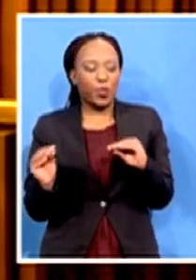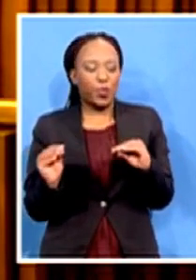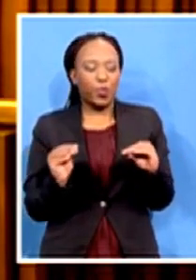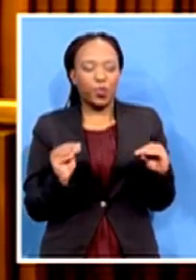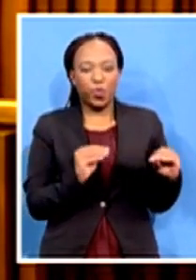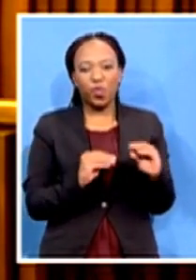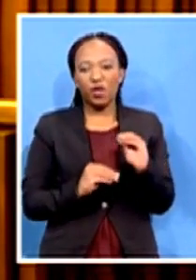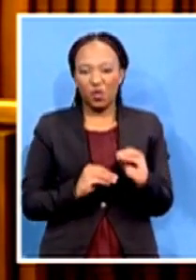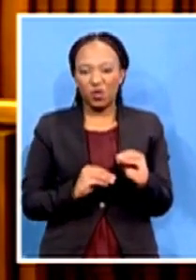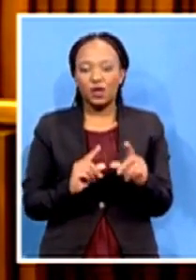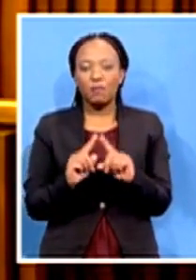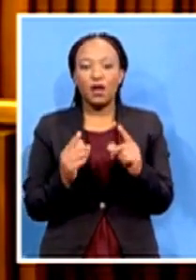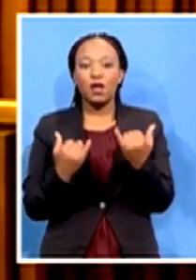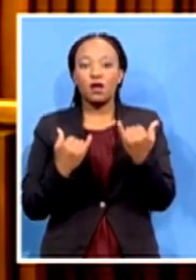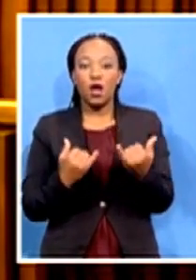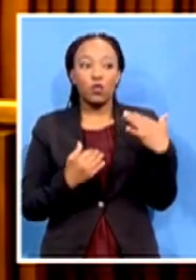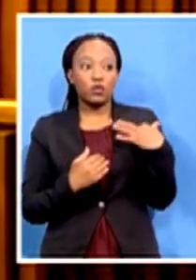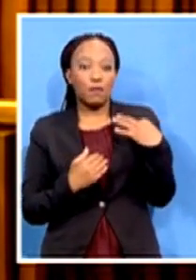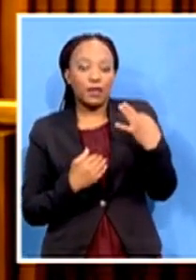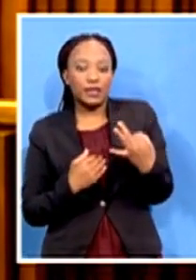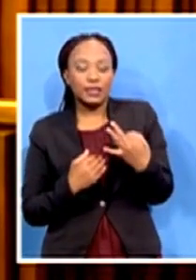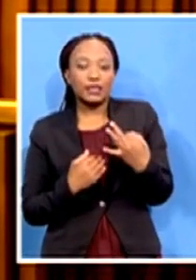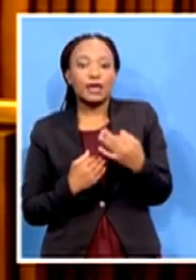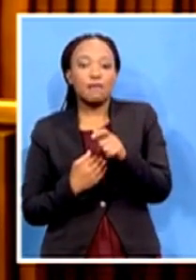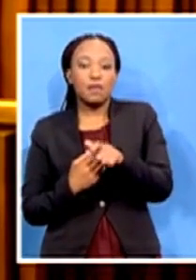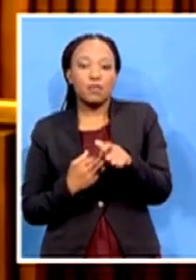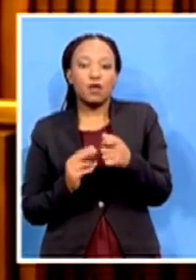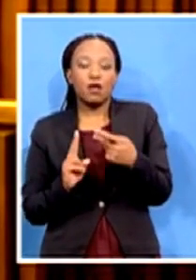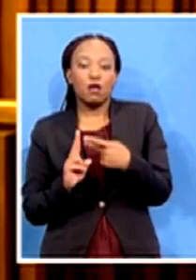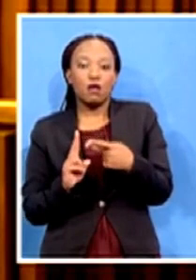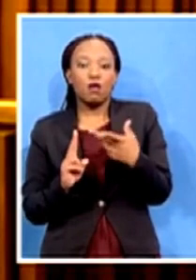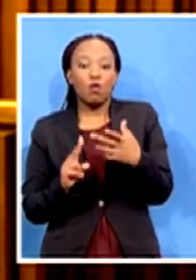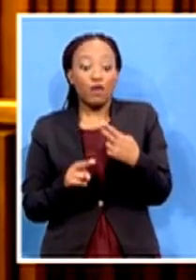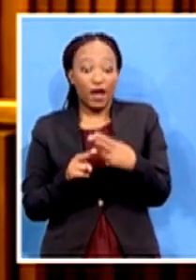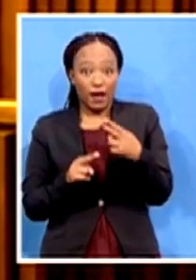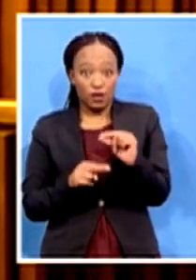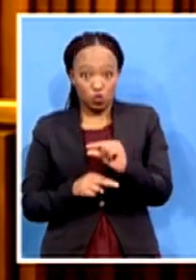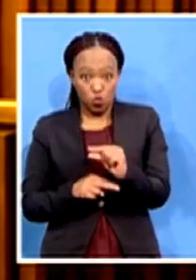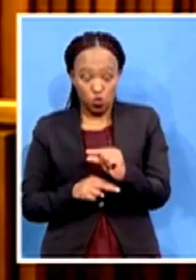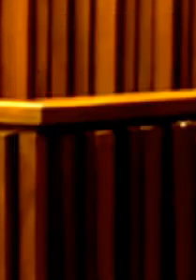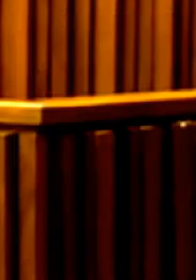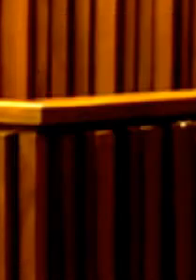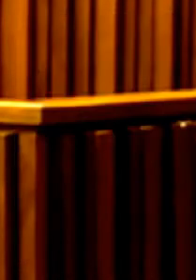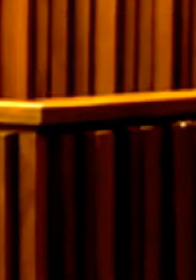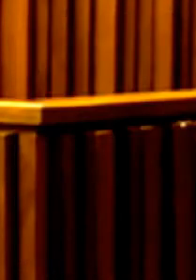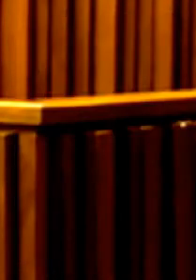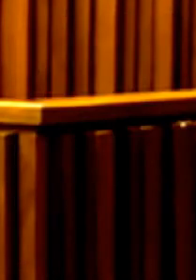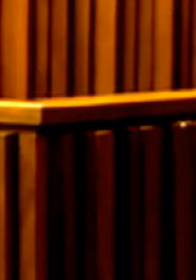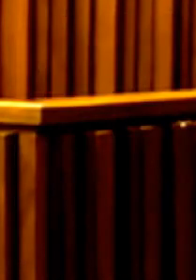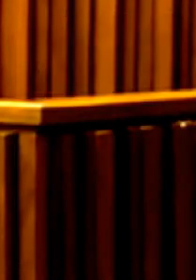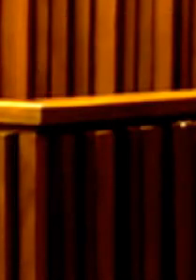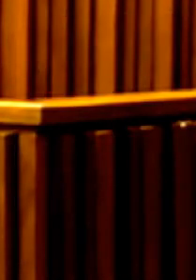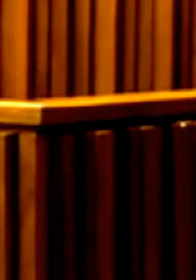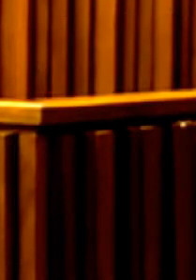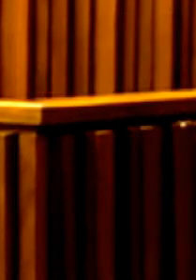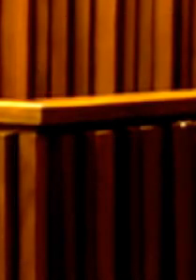itself is going to reach a finality, you know, there's quite huge interest in this particular matter. Remember, this is